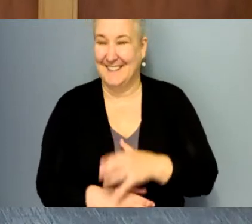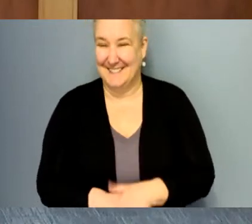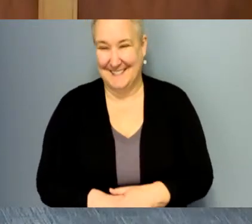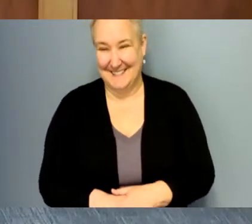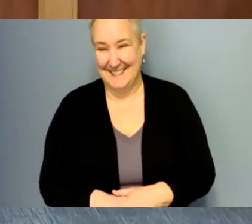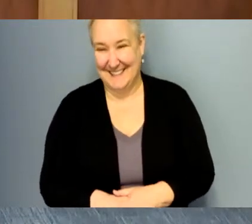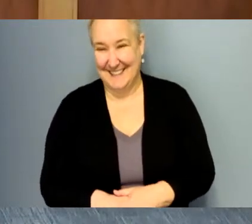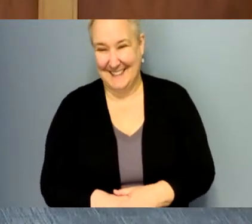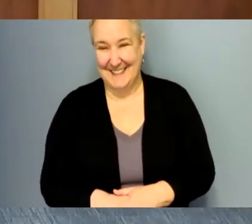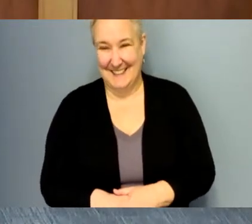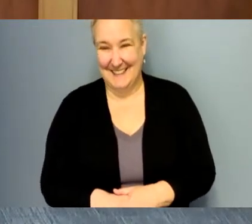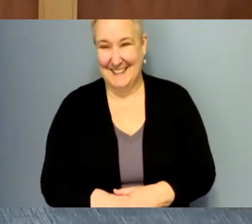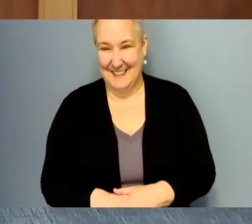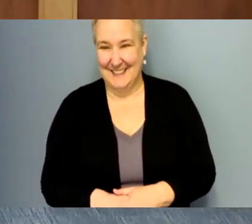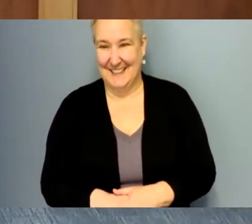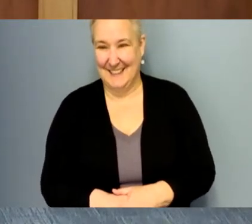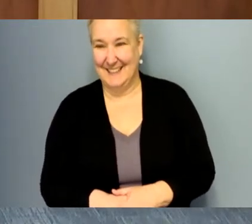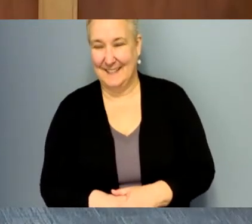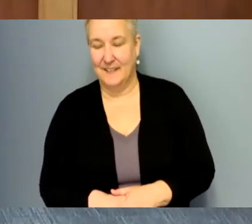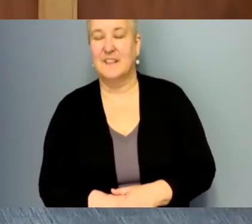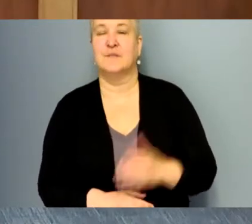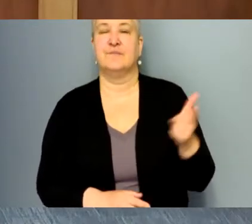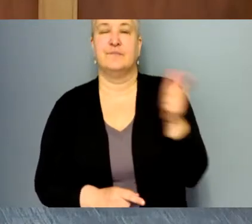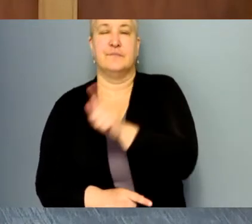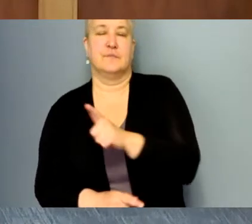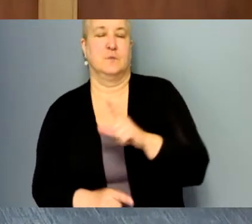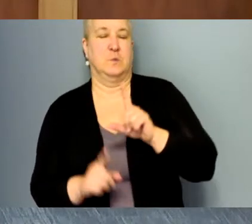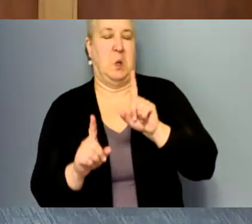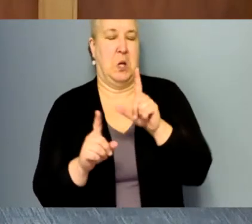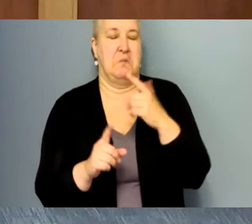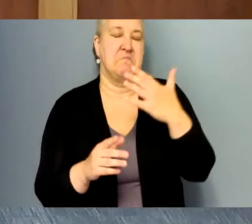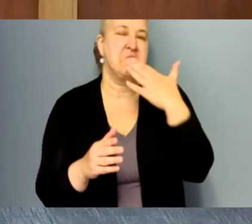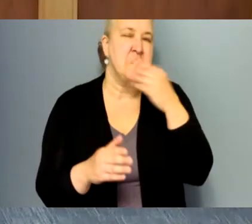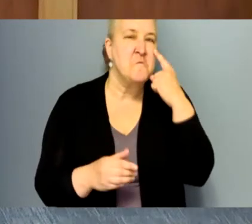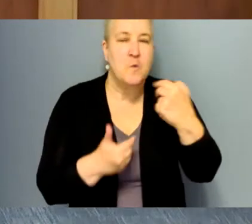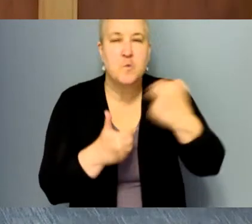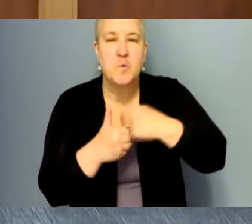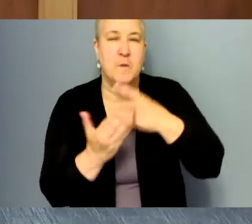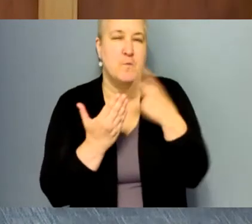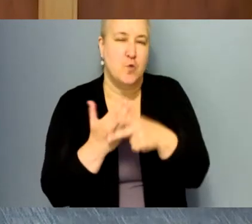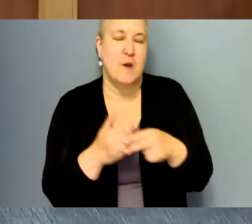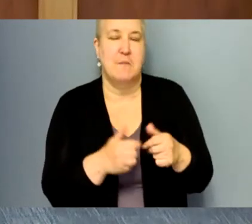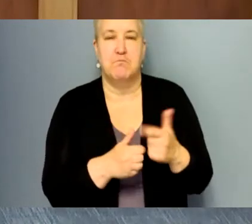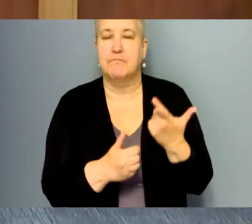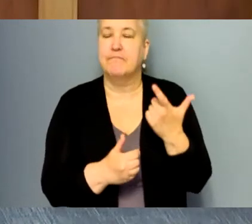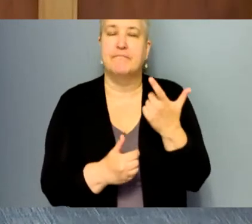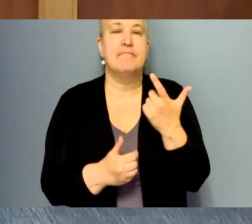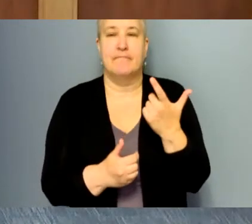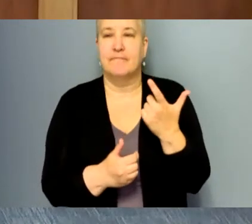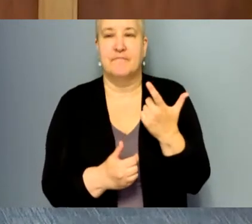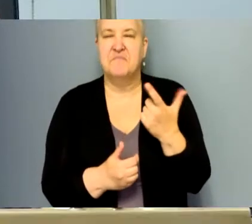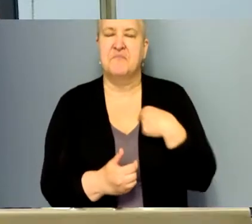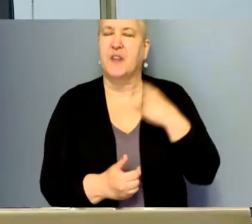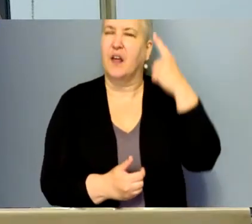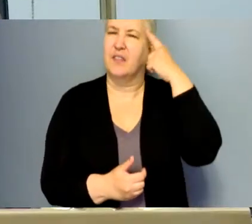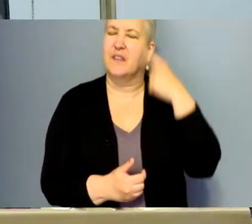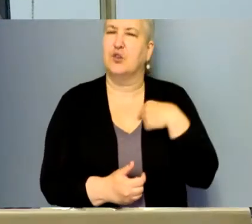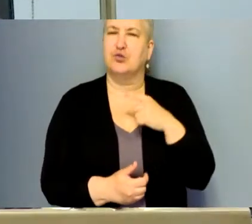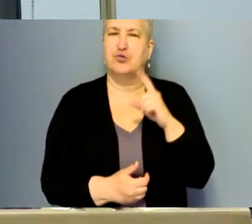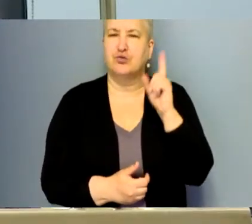Commissioner DiGirolamo? Just real quick, thank everybody for being part of this program. I think I heard the